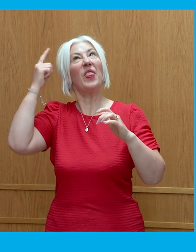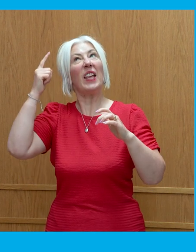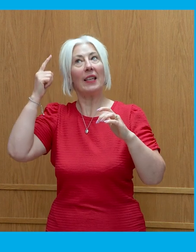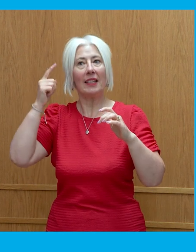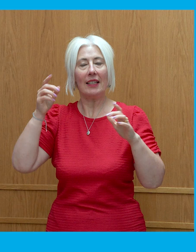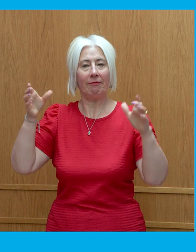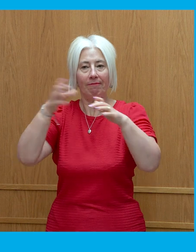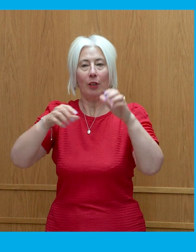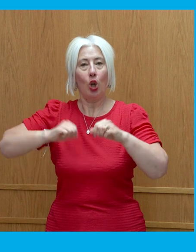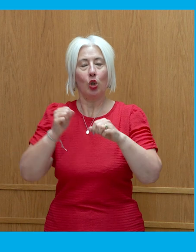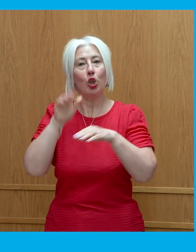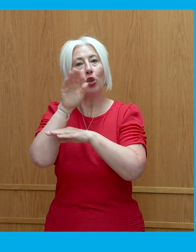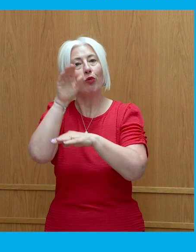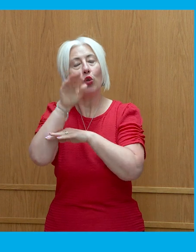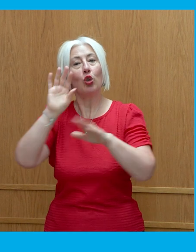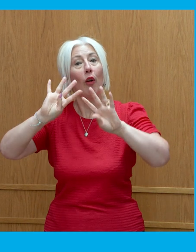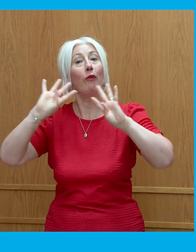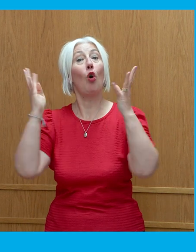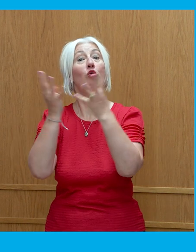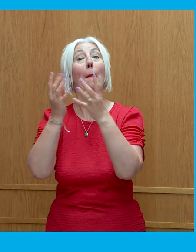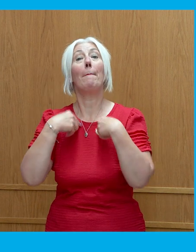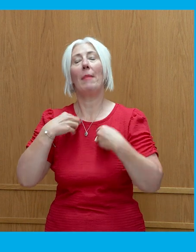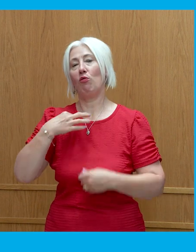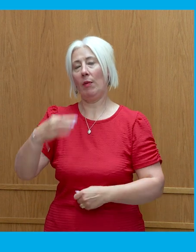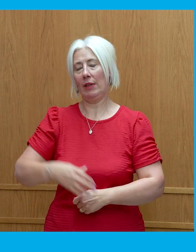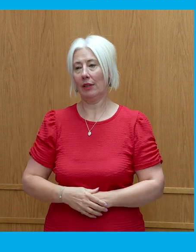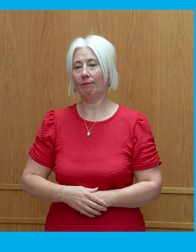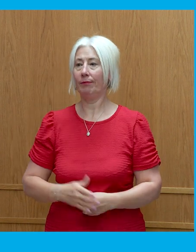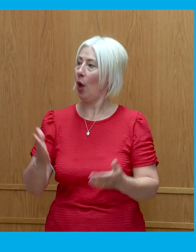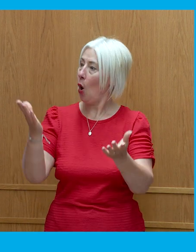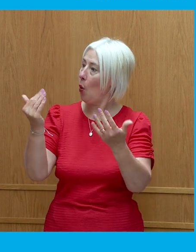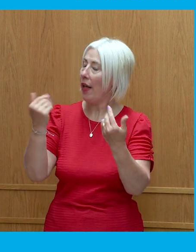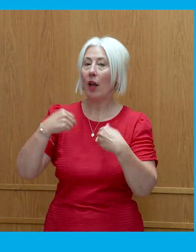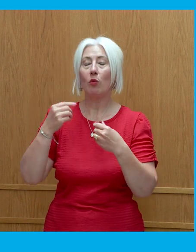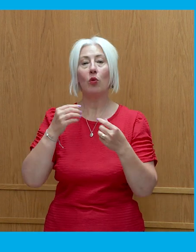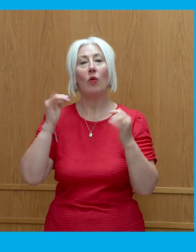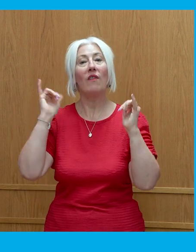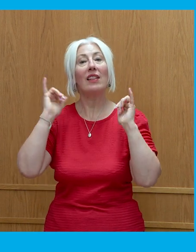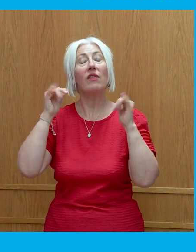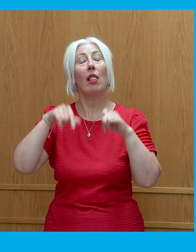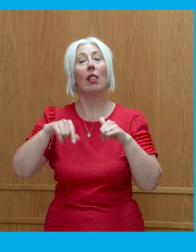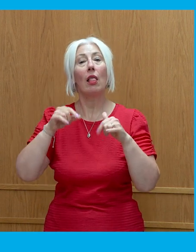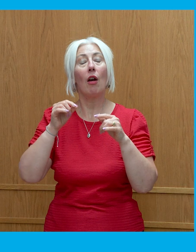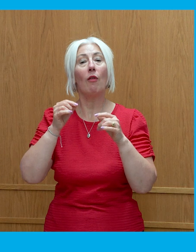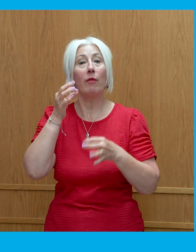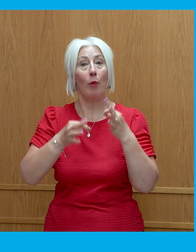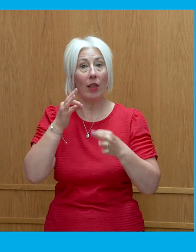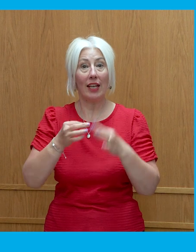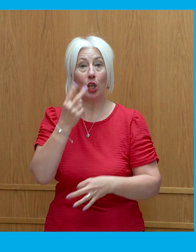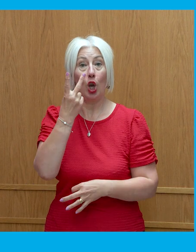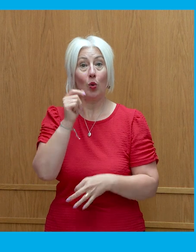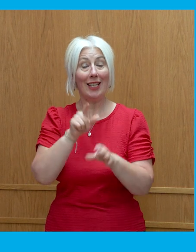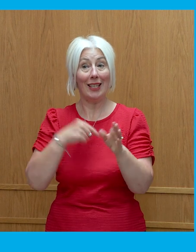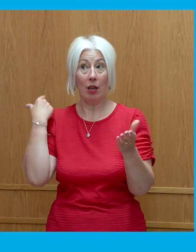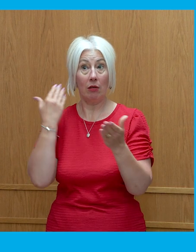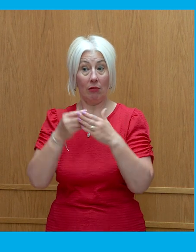Forum. So you're very welcome to the Festival of Politics. This is our 20th year of the